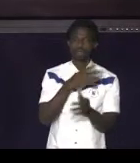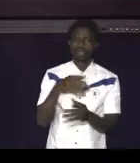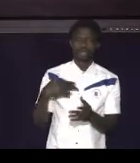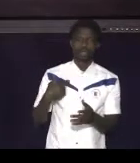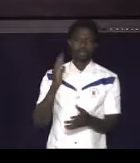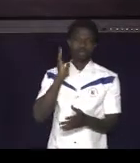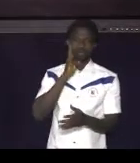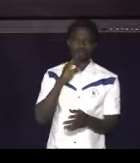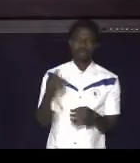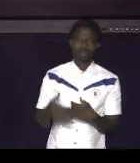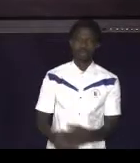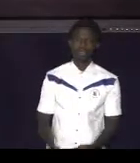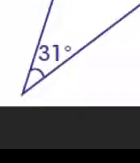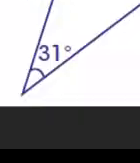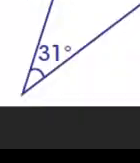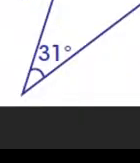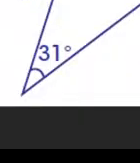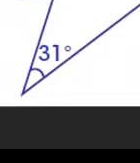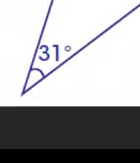I'll be right back.